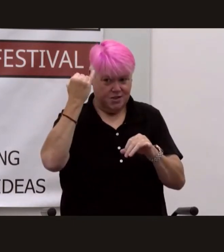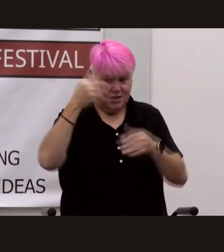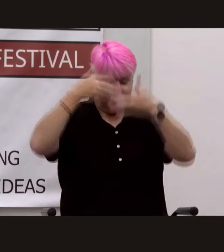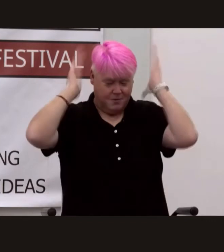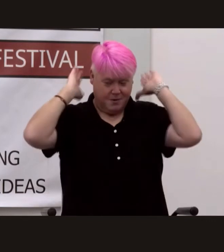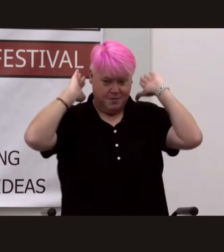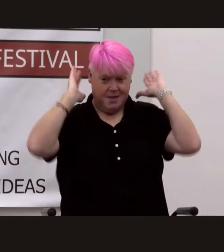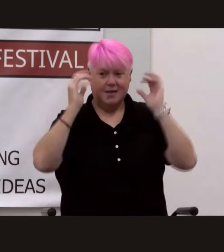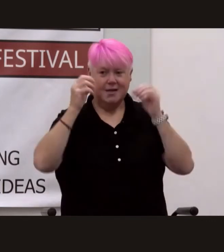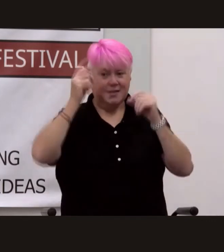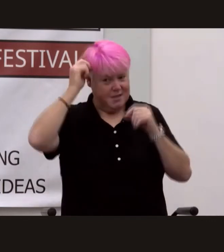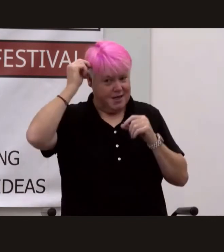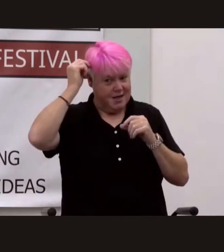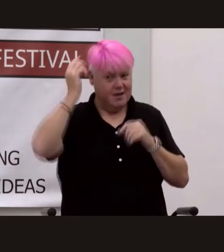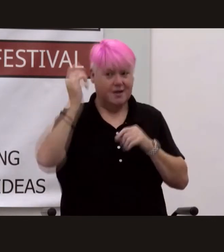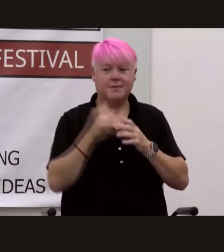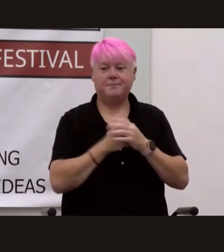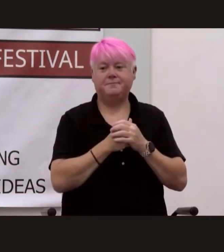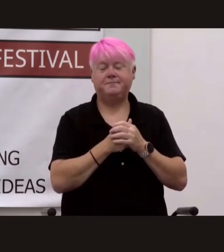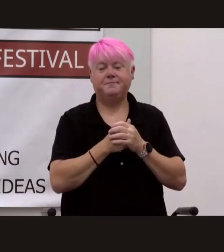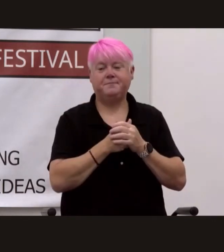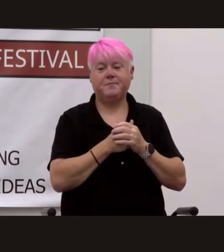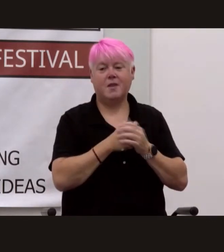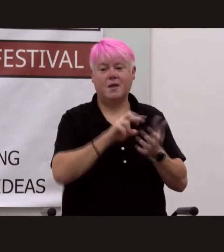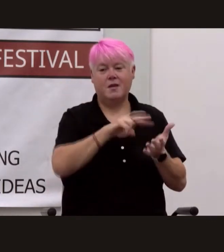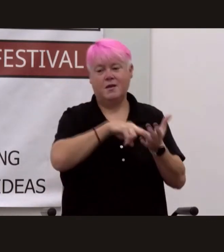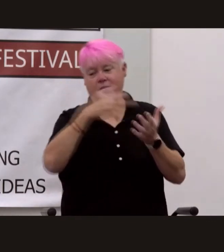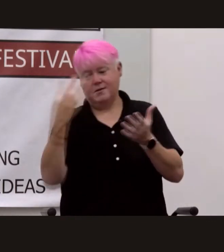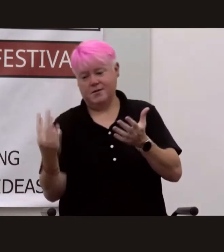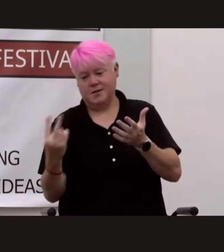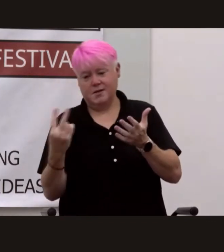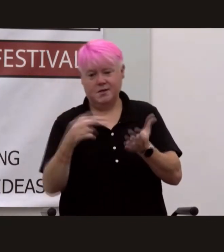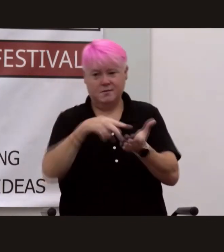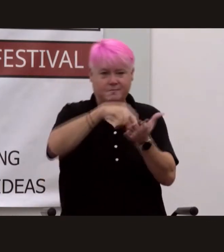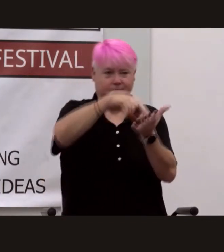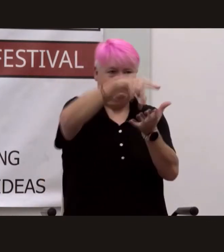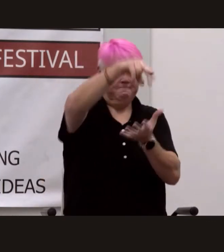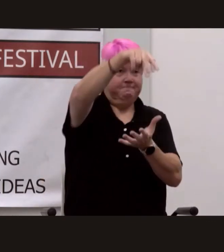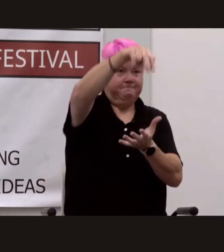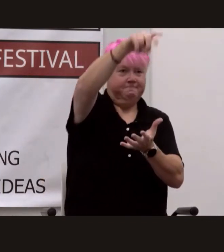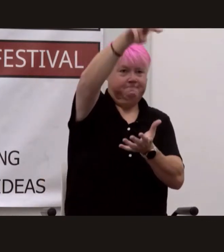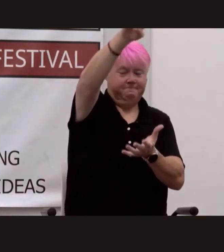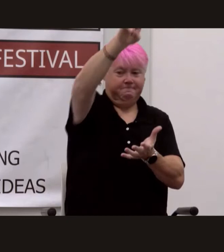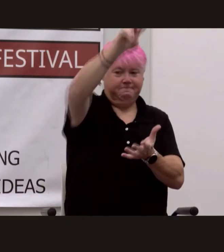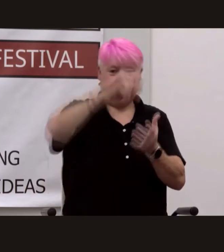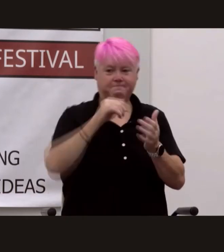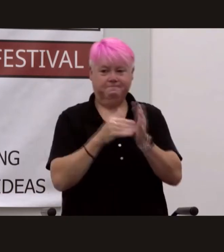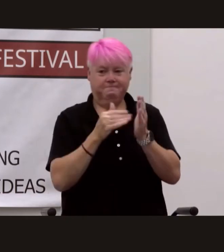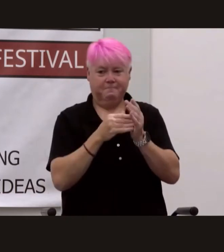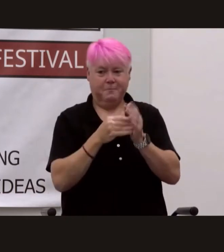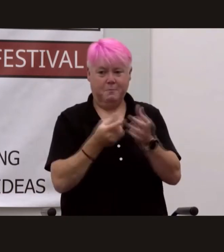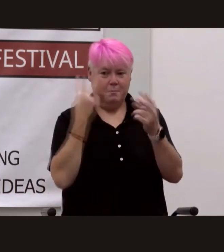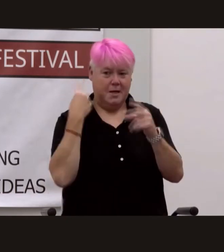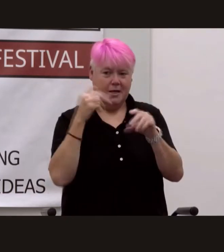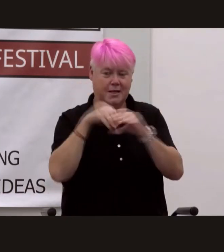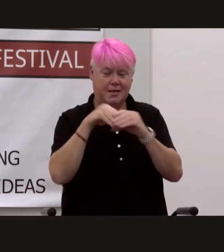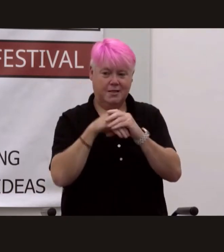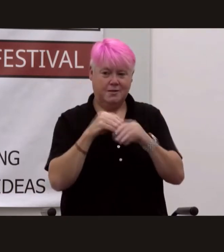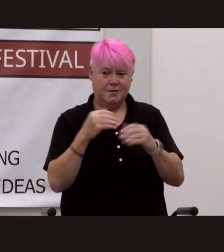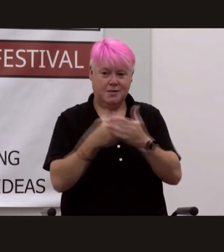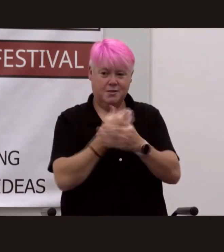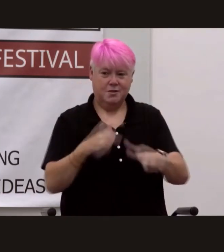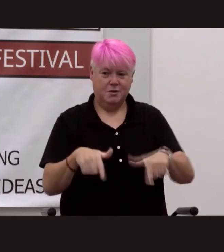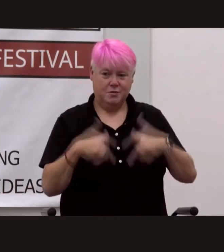blew his nose sideways into a snowdrift, and tramped up the steps again. back into this new life in the